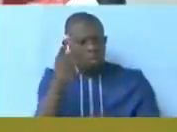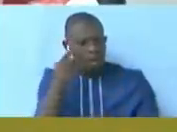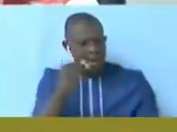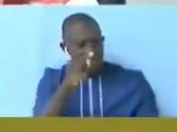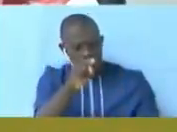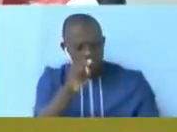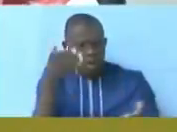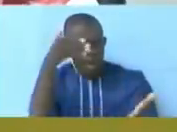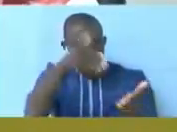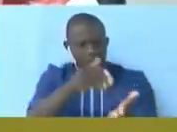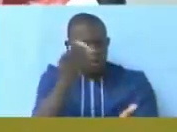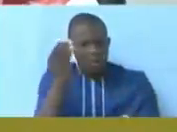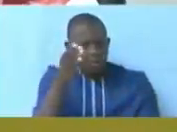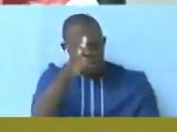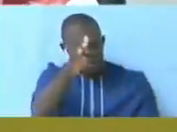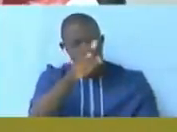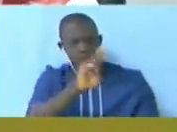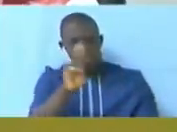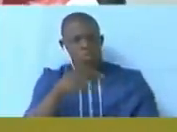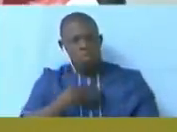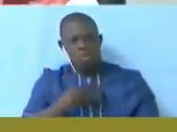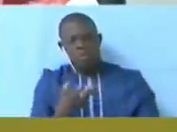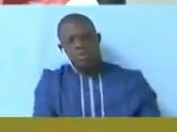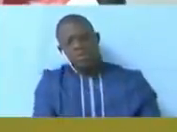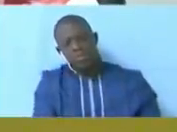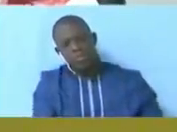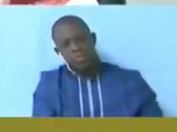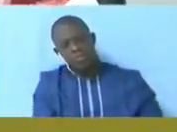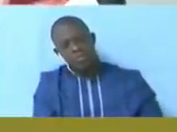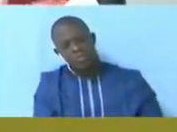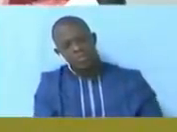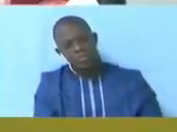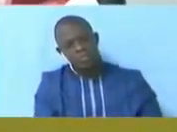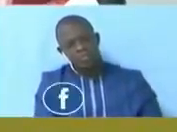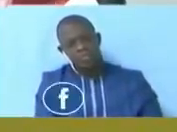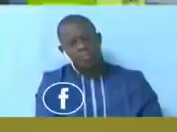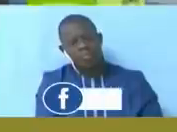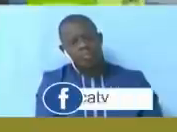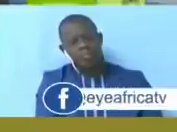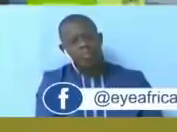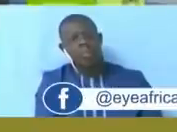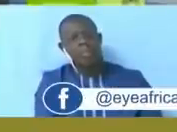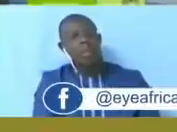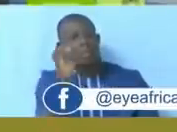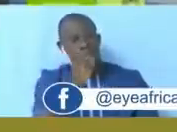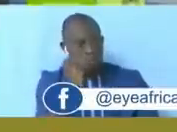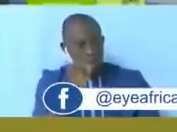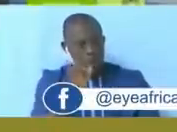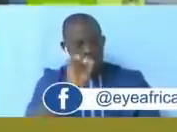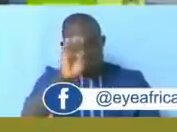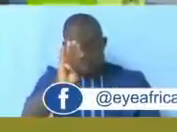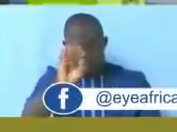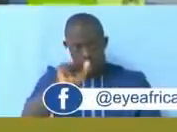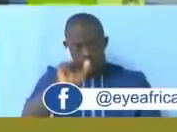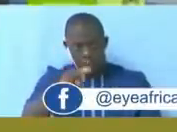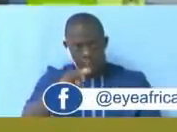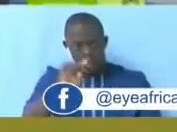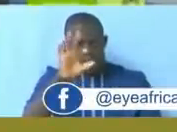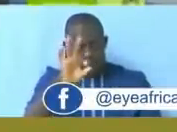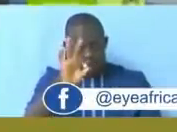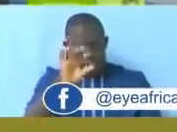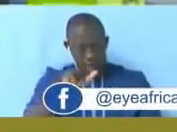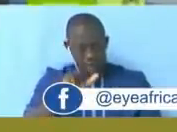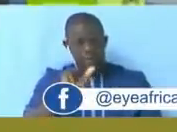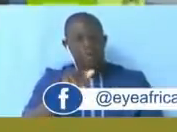patio molibe balanko itamanya na tala baje. Because Banta had this very